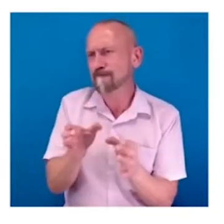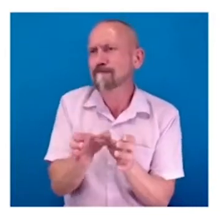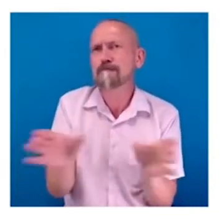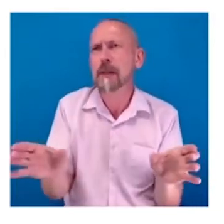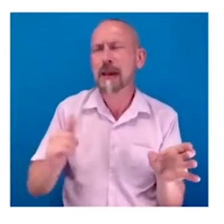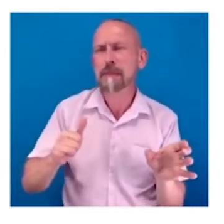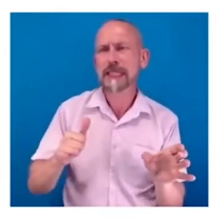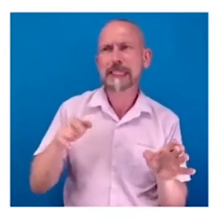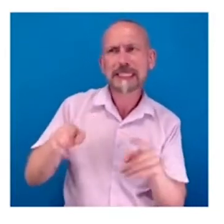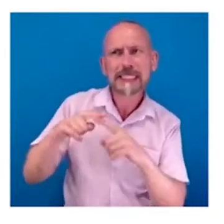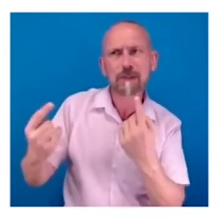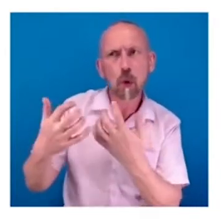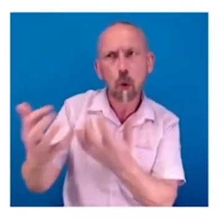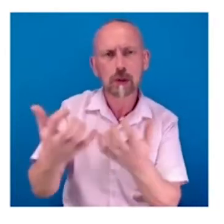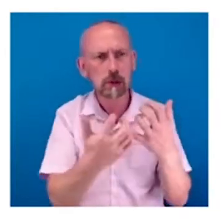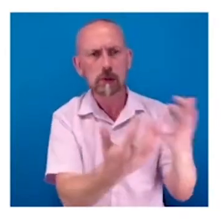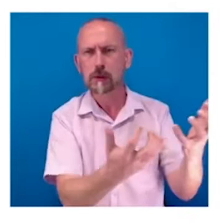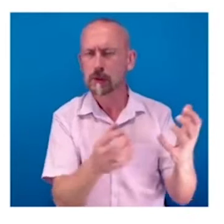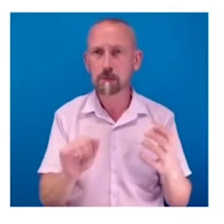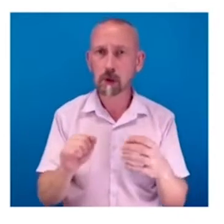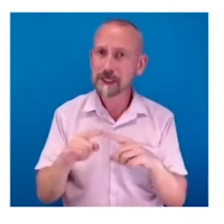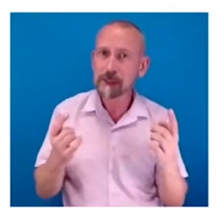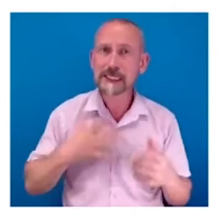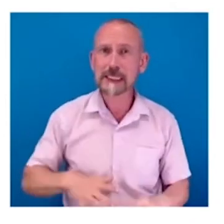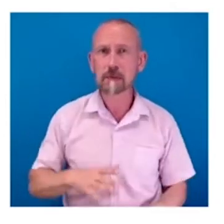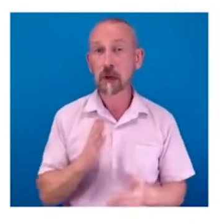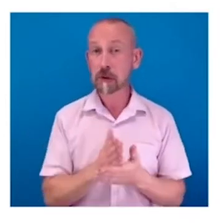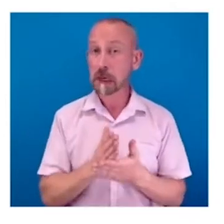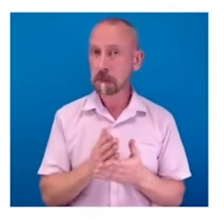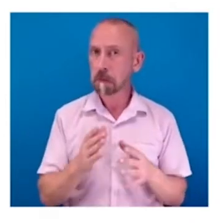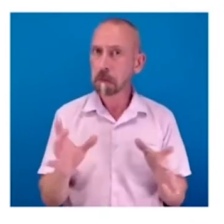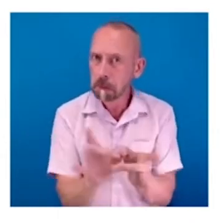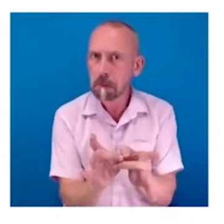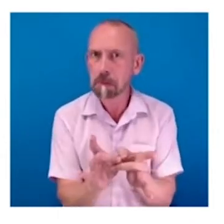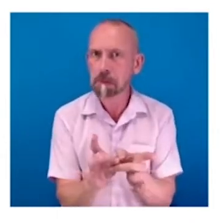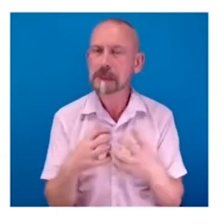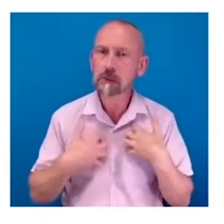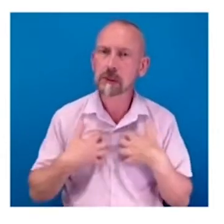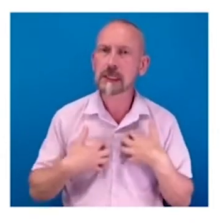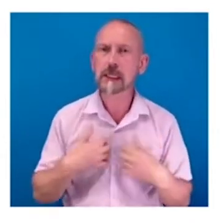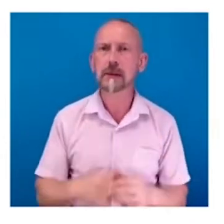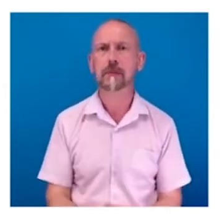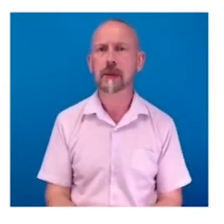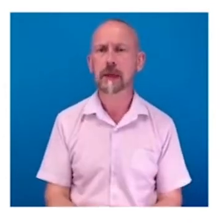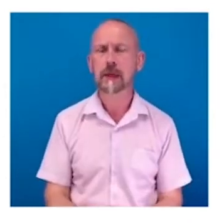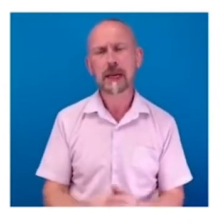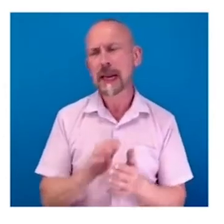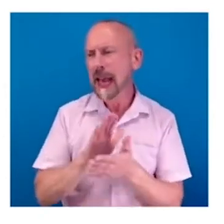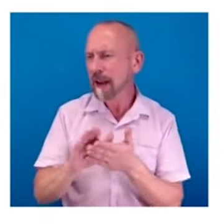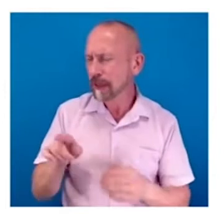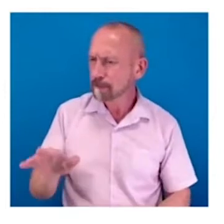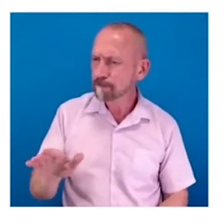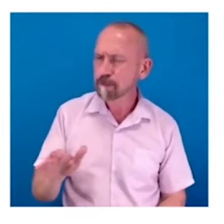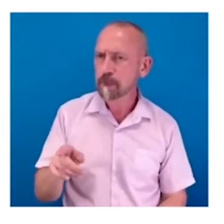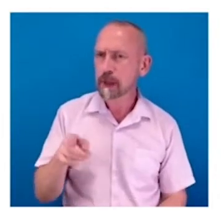sort of needs. So yeah, that's really interesting. I mean, Henrik, Tobii's